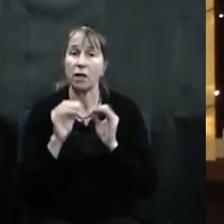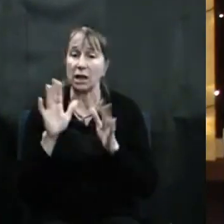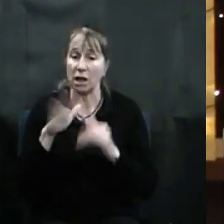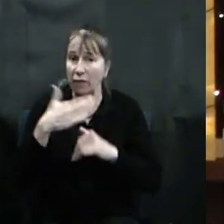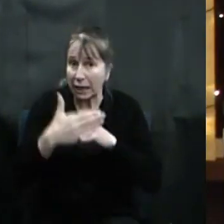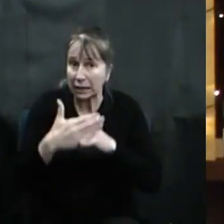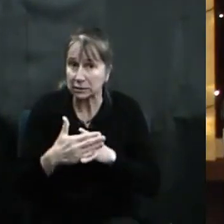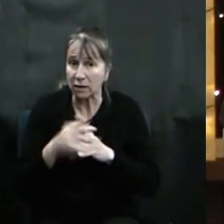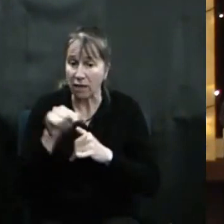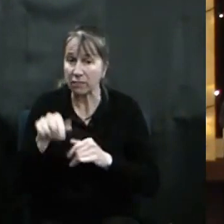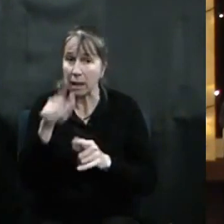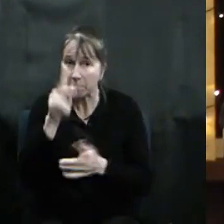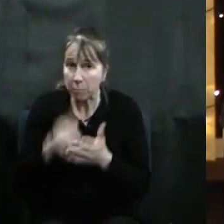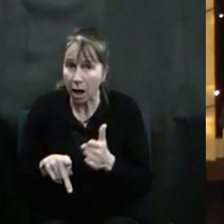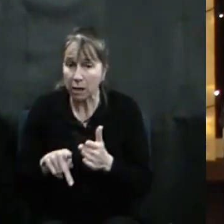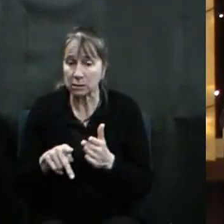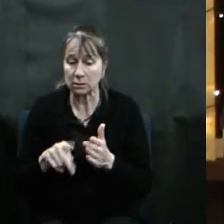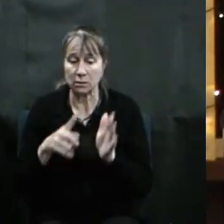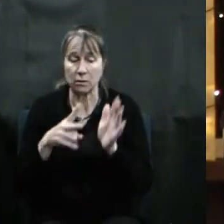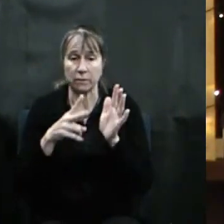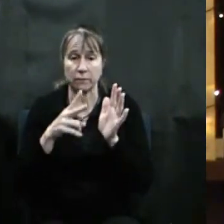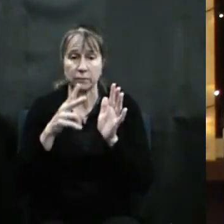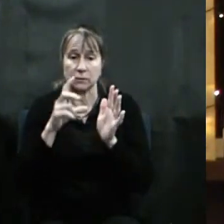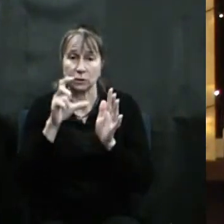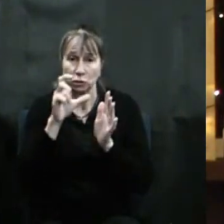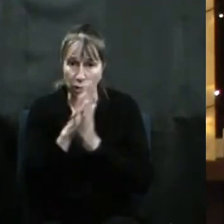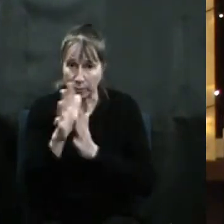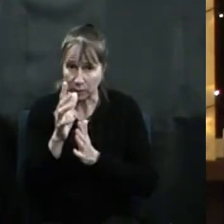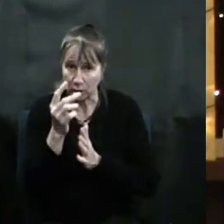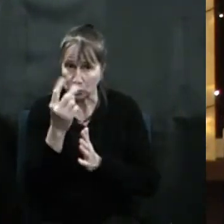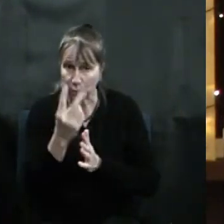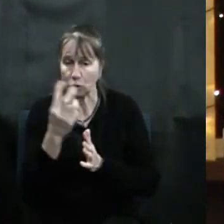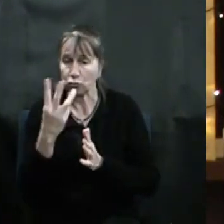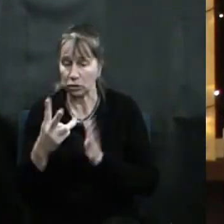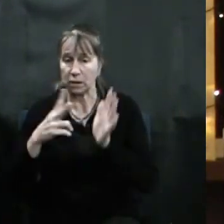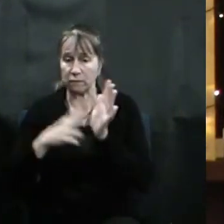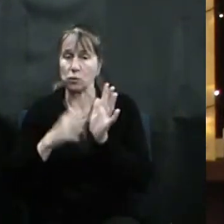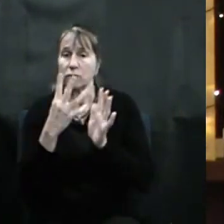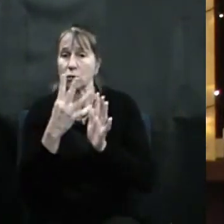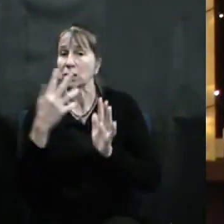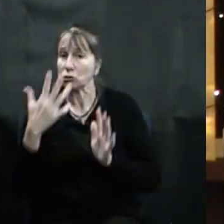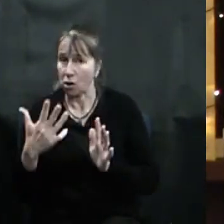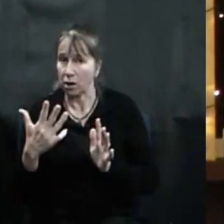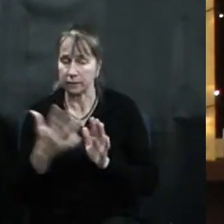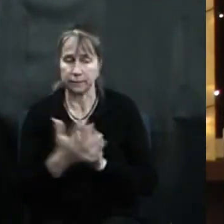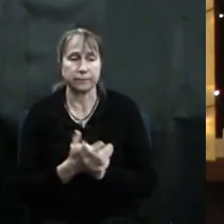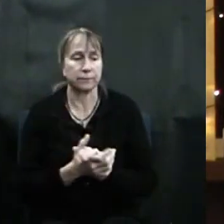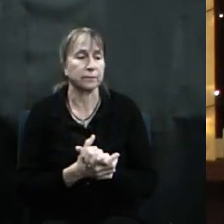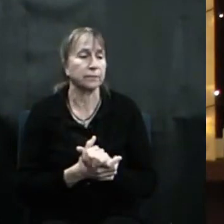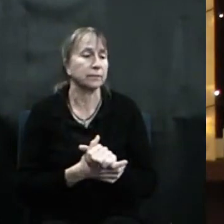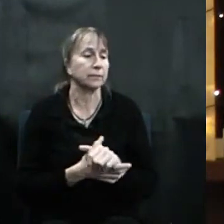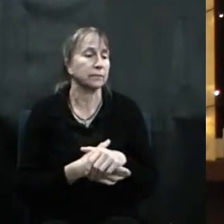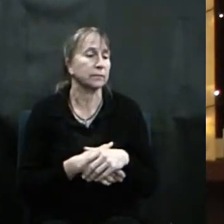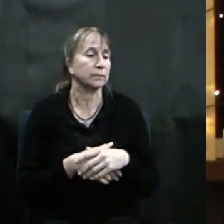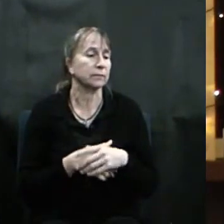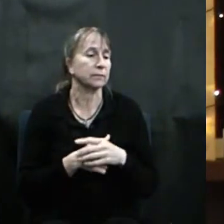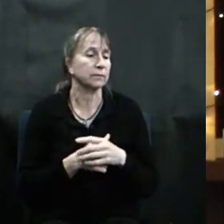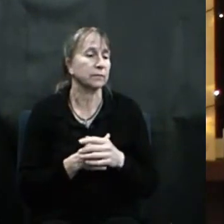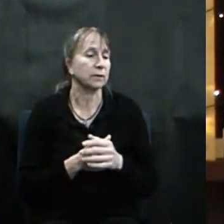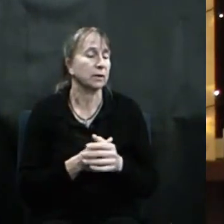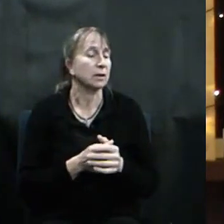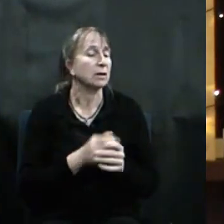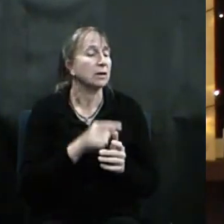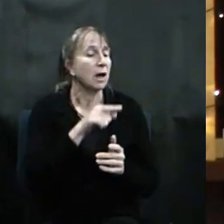section, Ezekiel chapter 23, verse 49. And they shall return to your lewdness upon